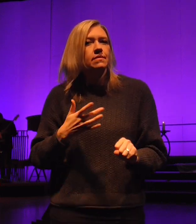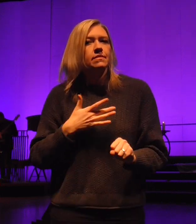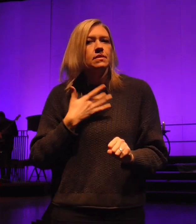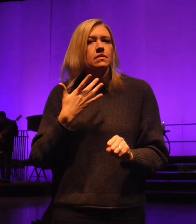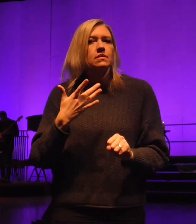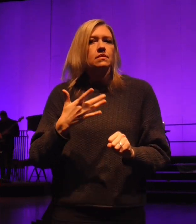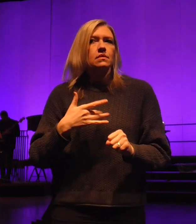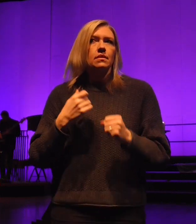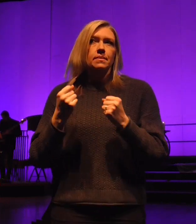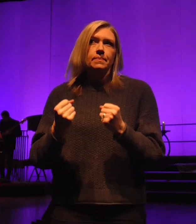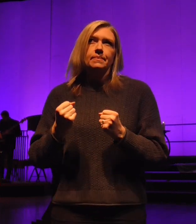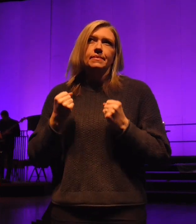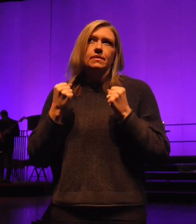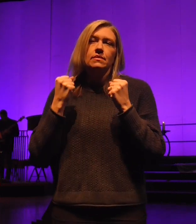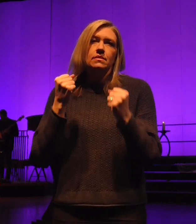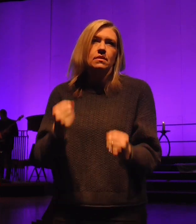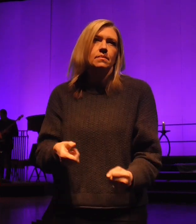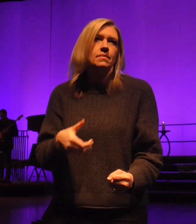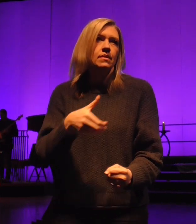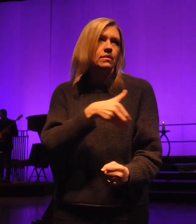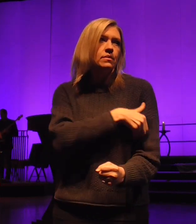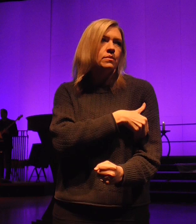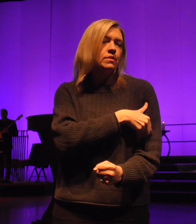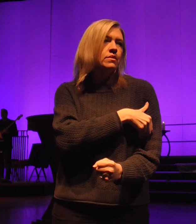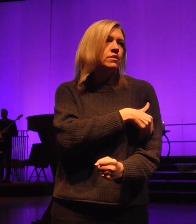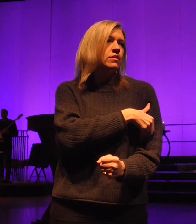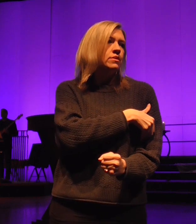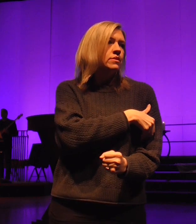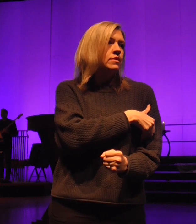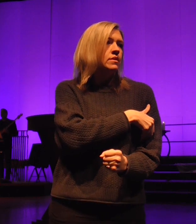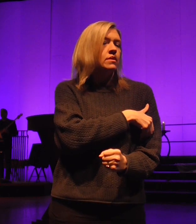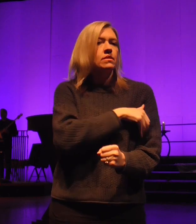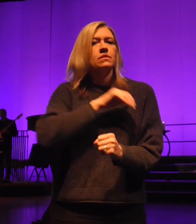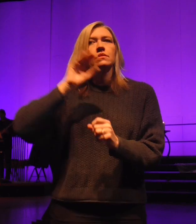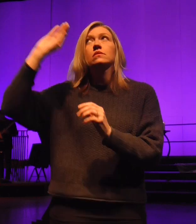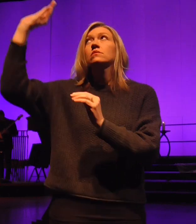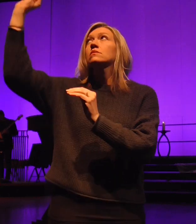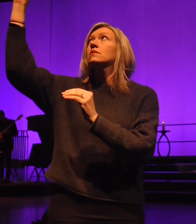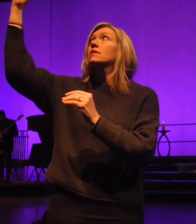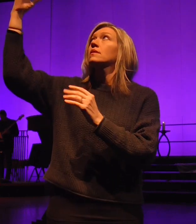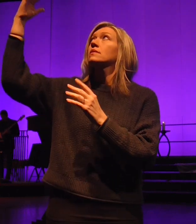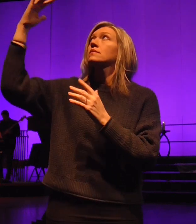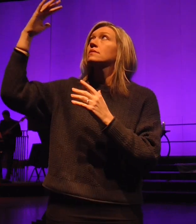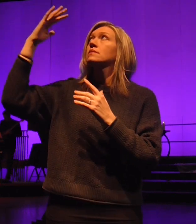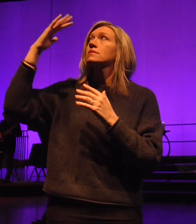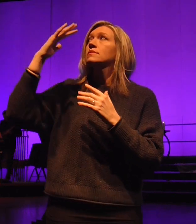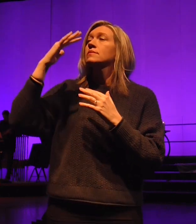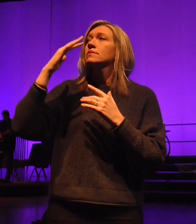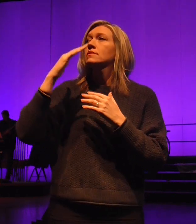can feel the mighty power and the